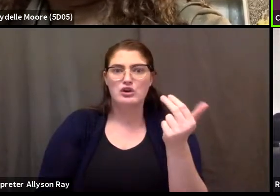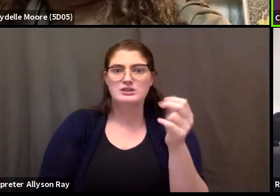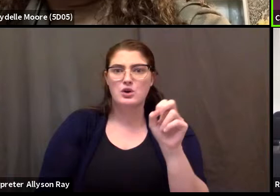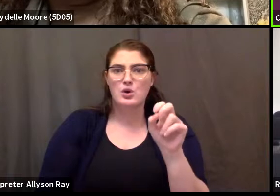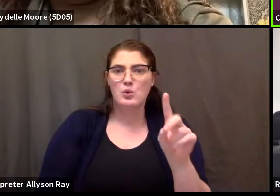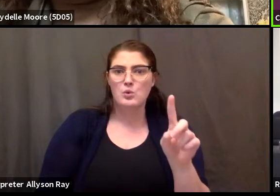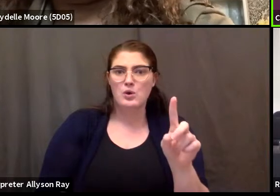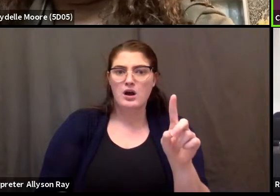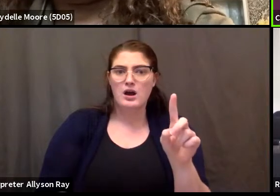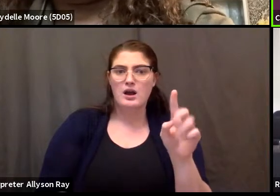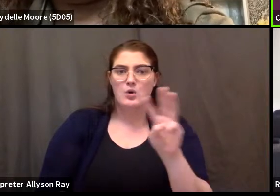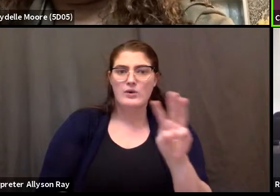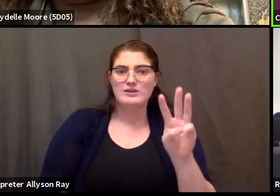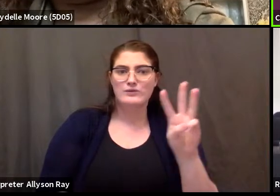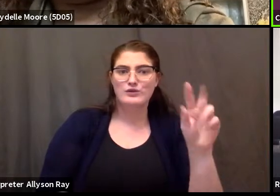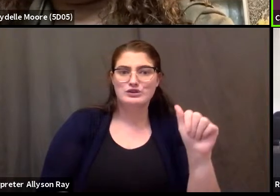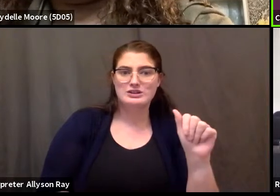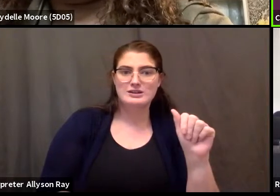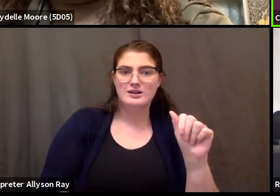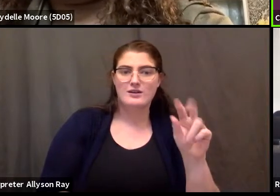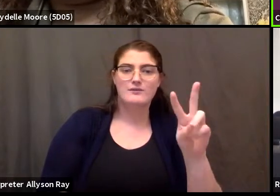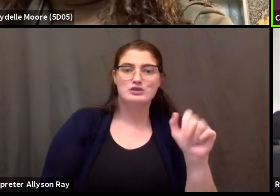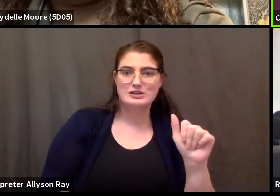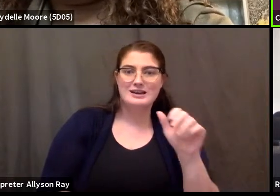Avenue, Commissioner Shropshire.